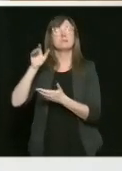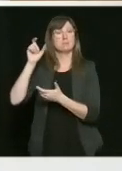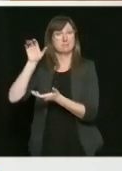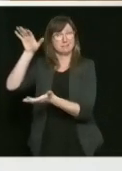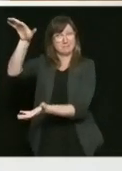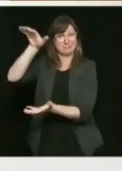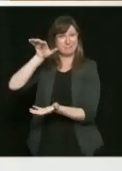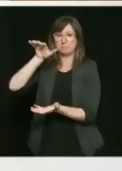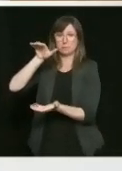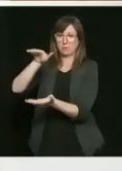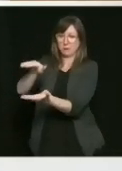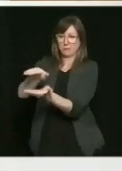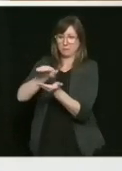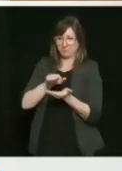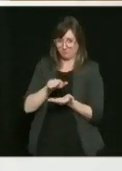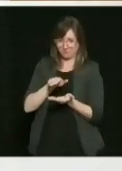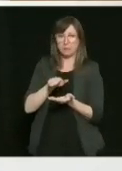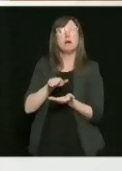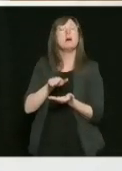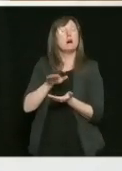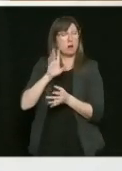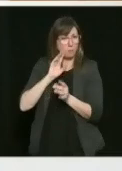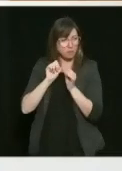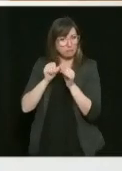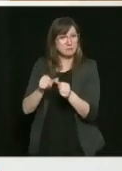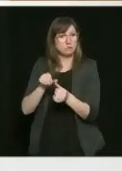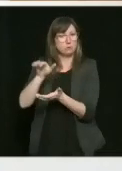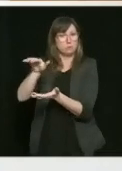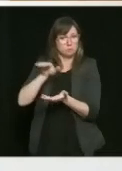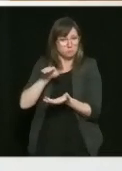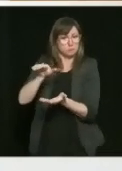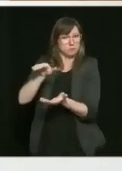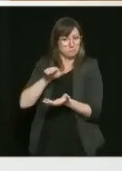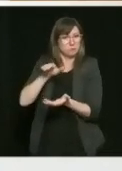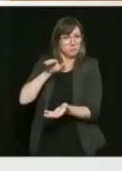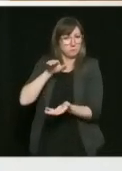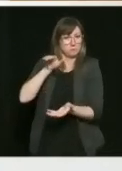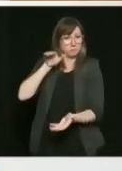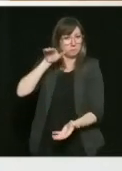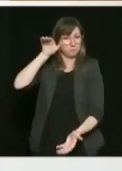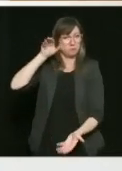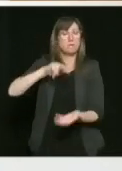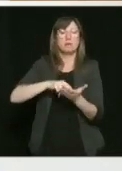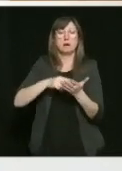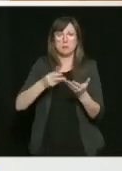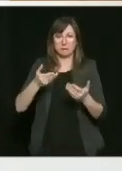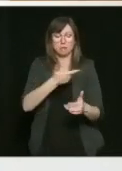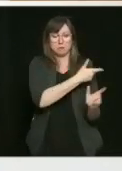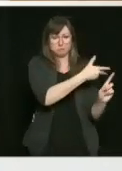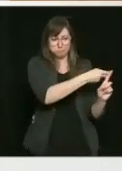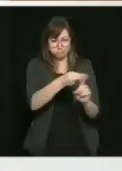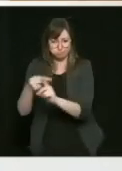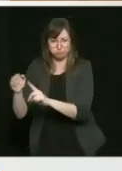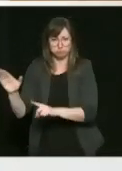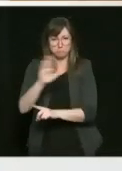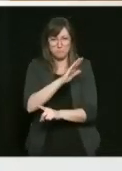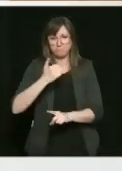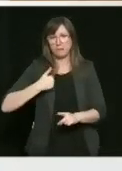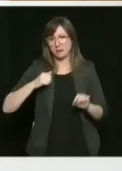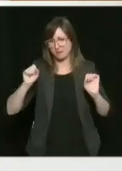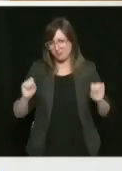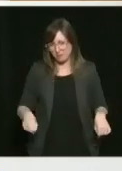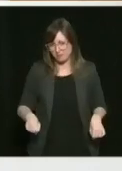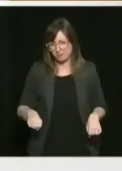limited, but supply will gradually increase until there is enough to provide access for all Canadians. During